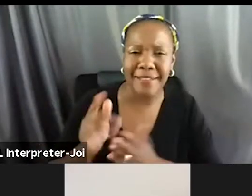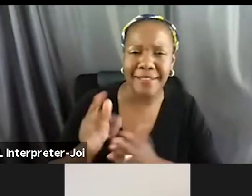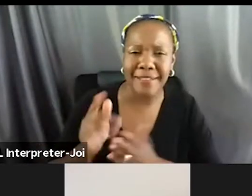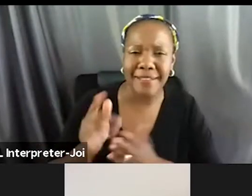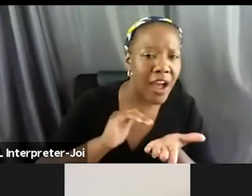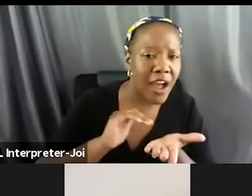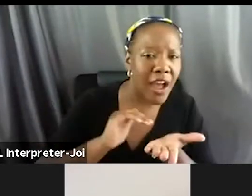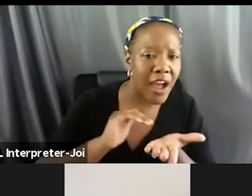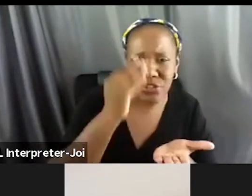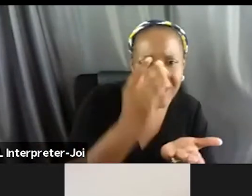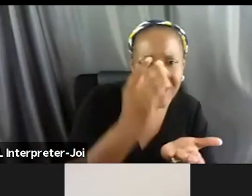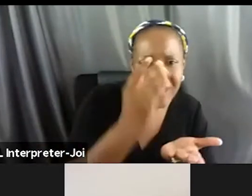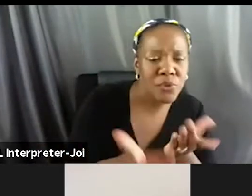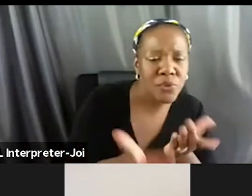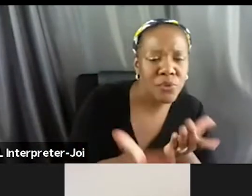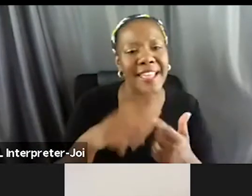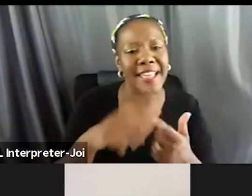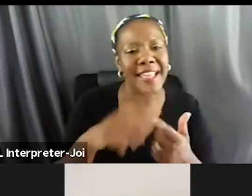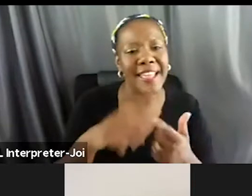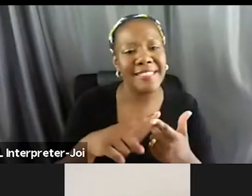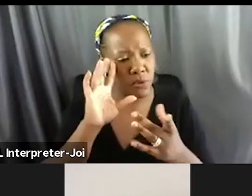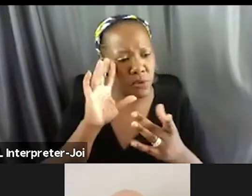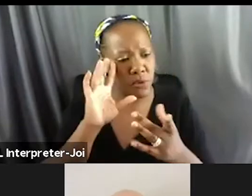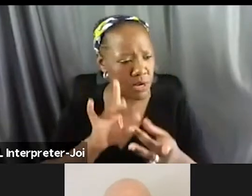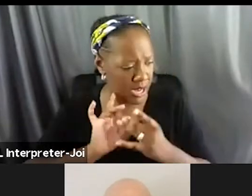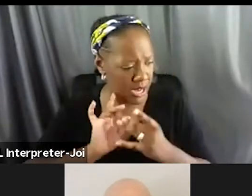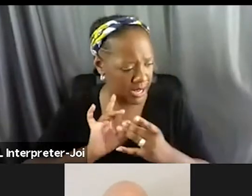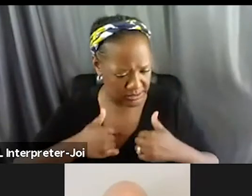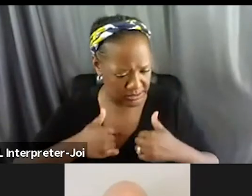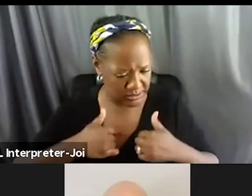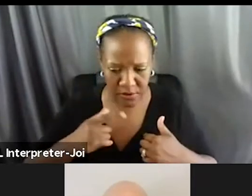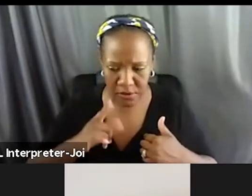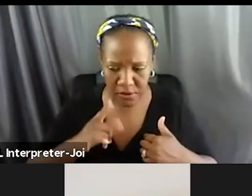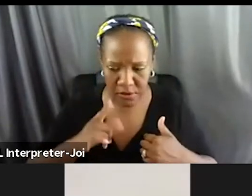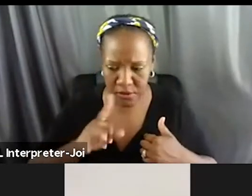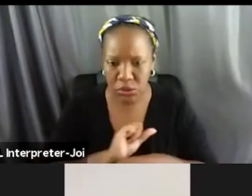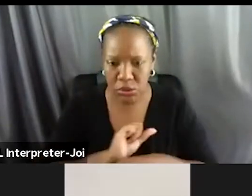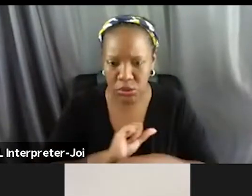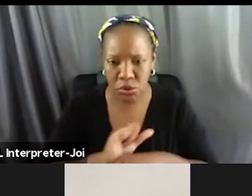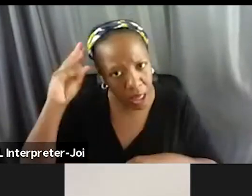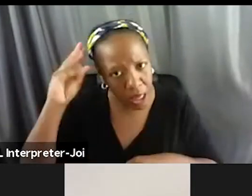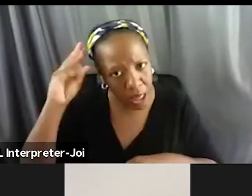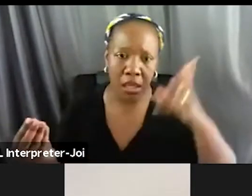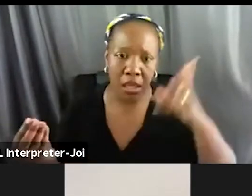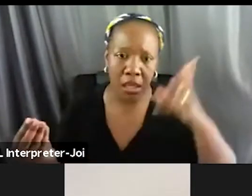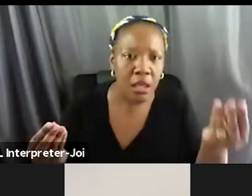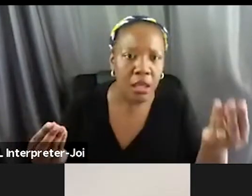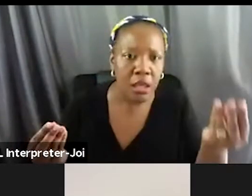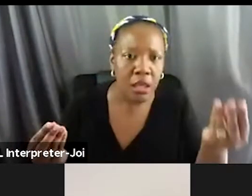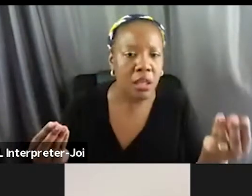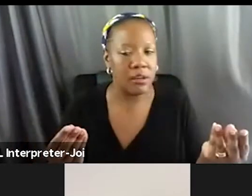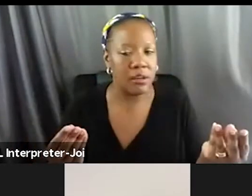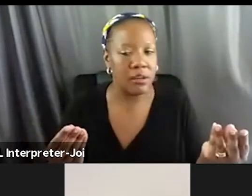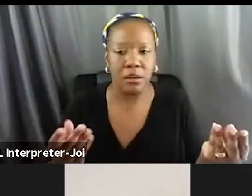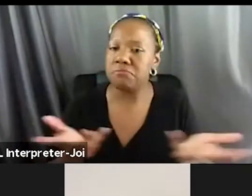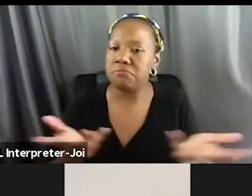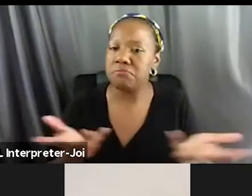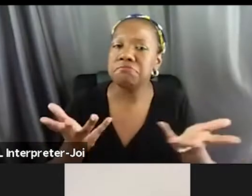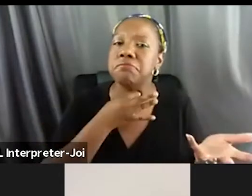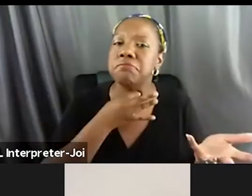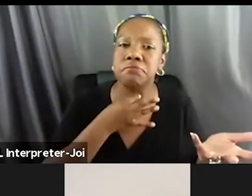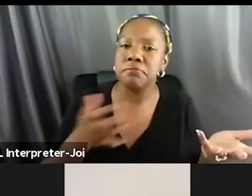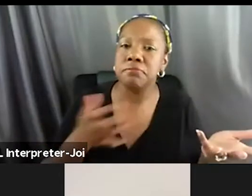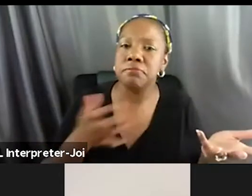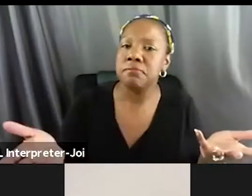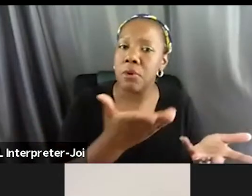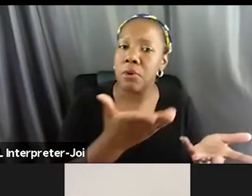you, and then there's that moment when you connect yourself and you go, this is real. And I'm just wondering if you'd be willing